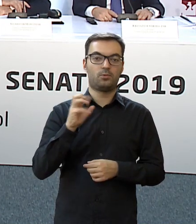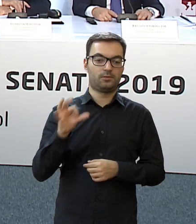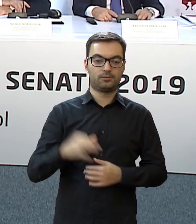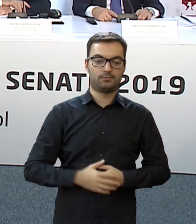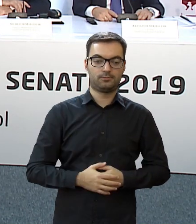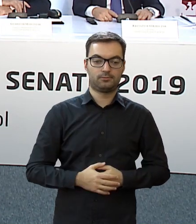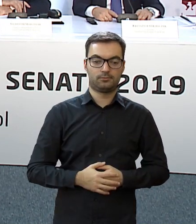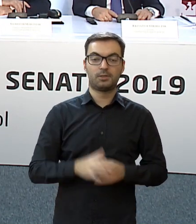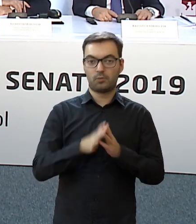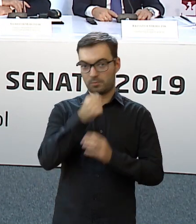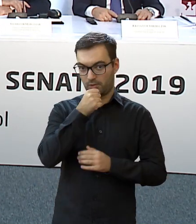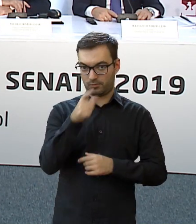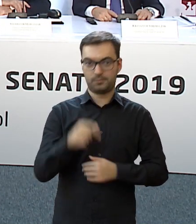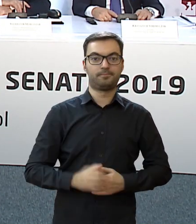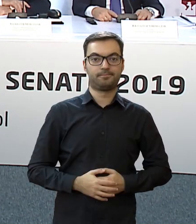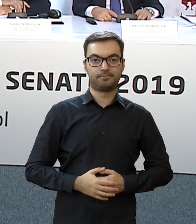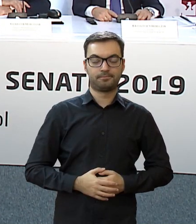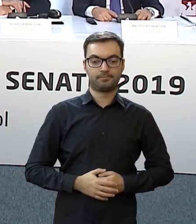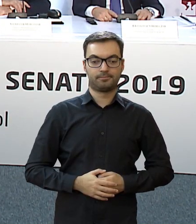News. Could you please use the microphone?